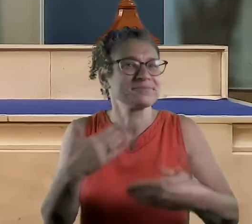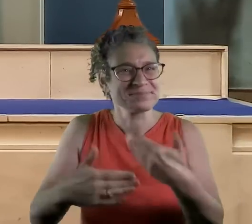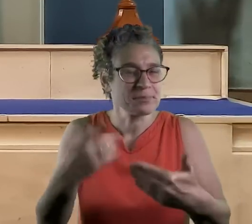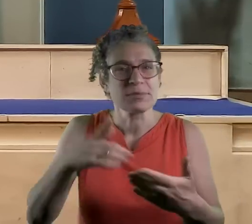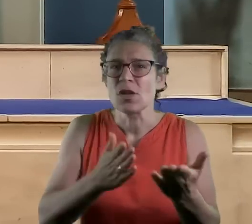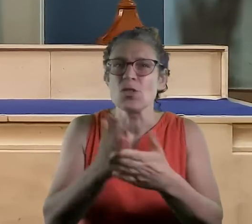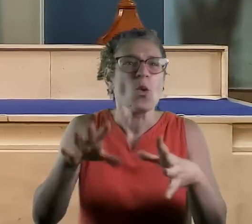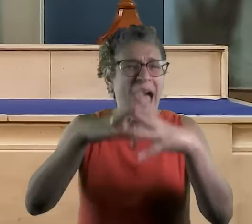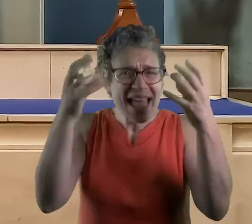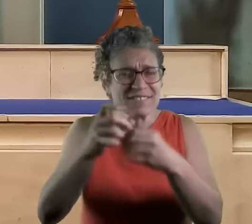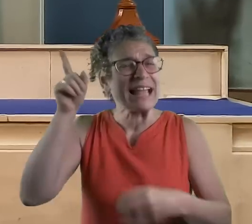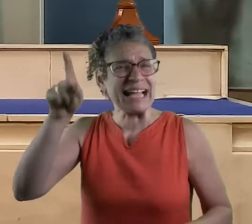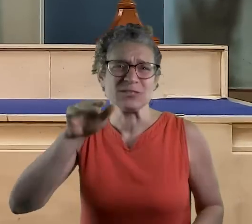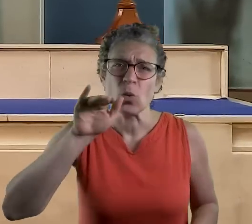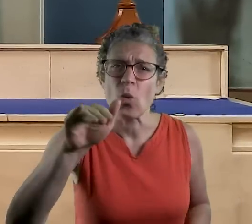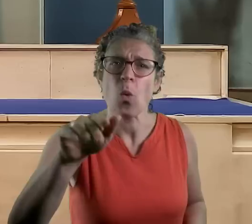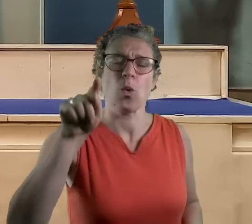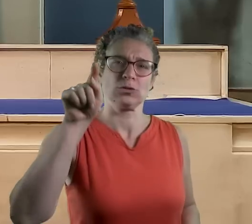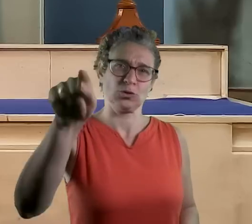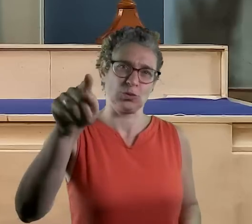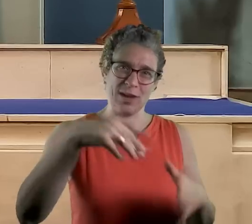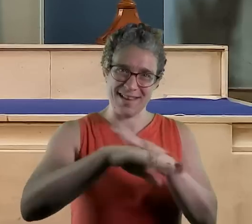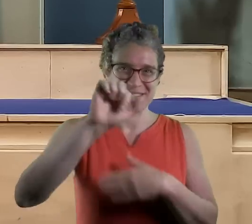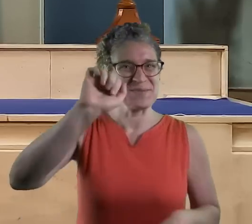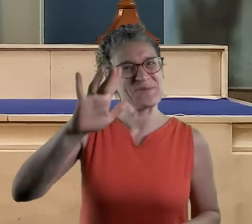has called you to do in your life.